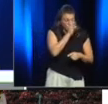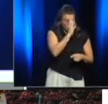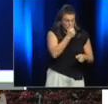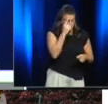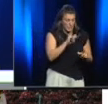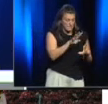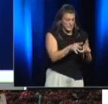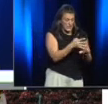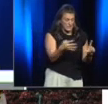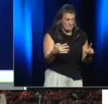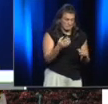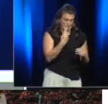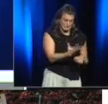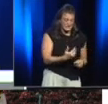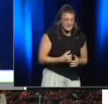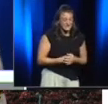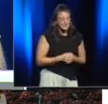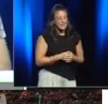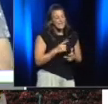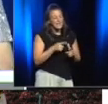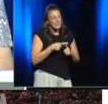And that work then led to